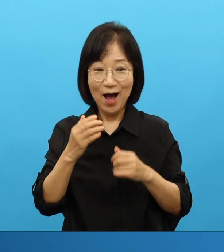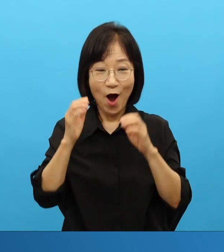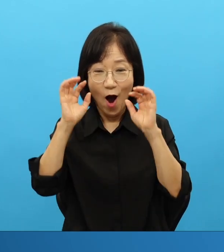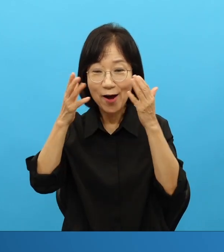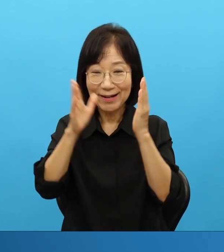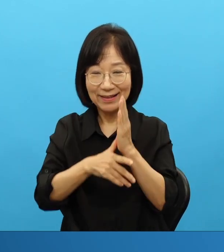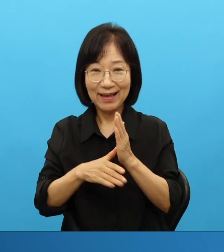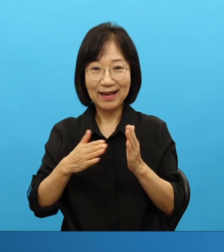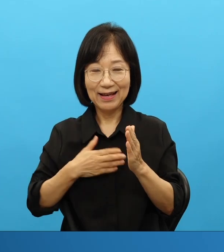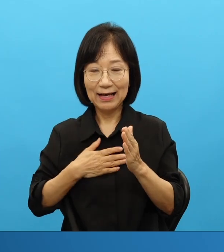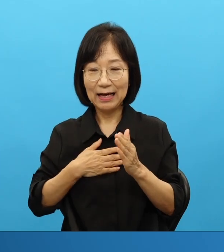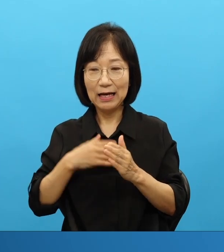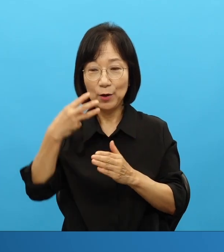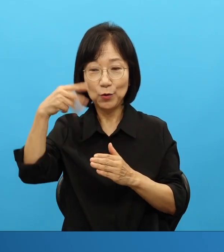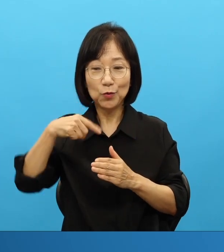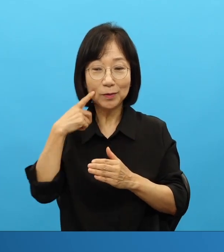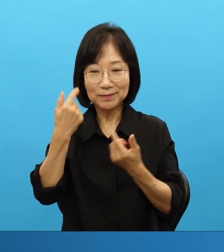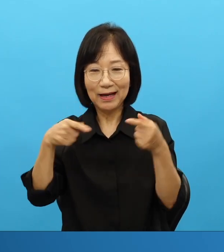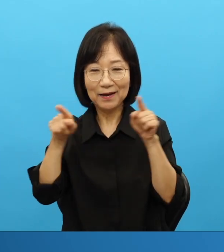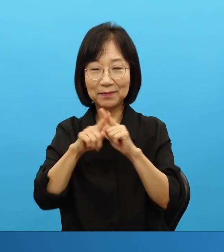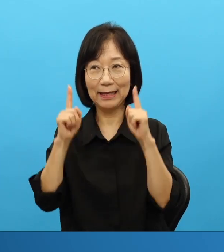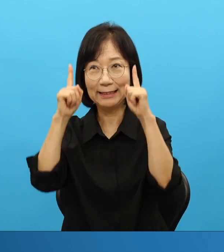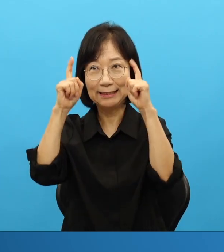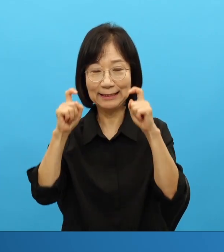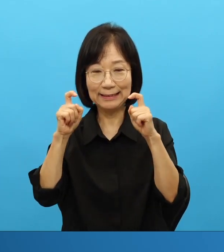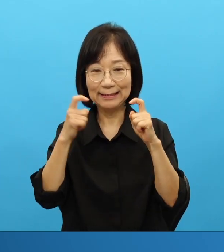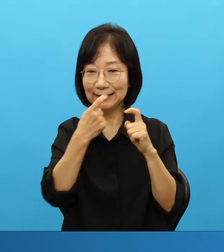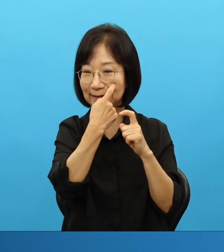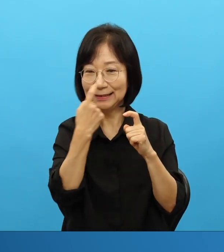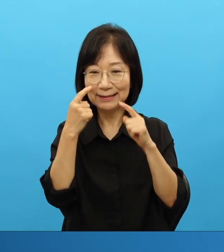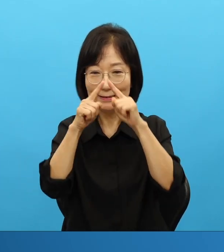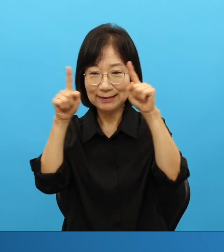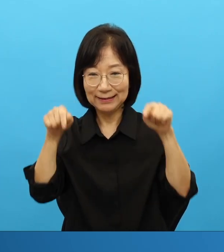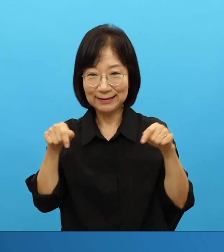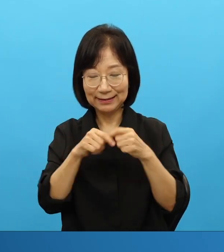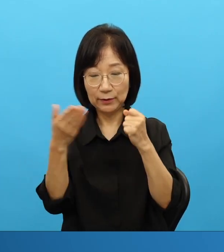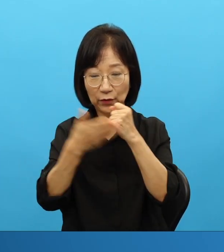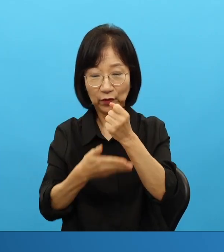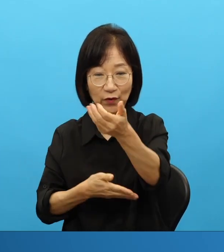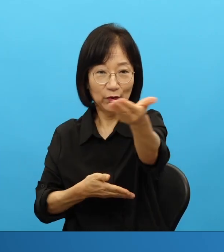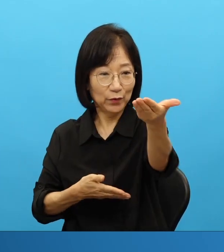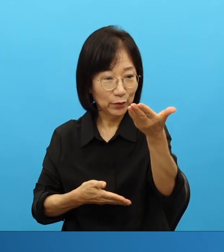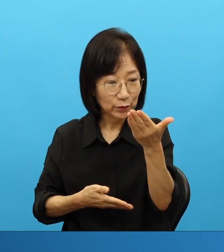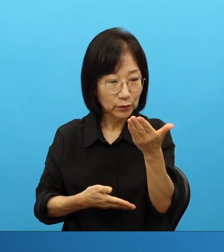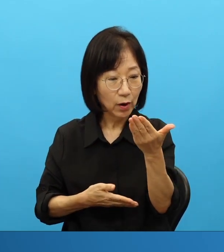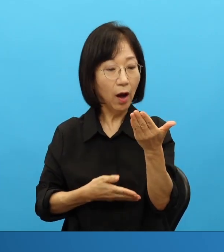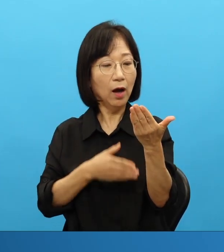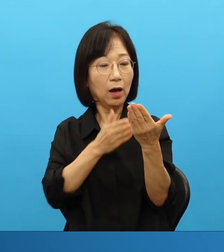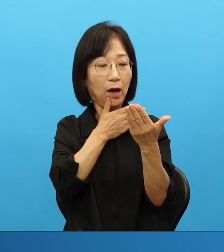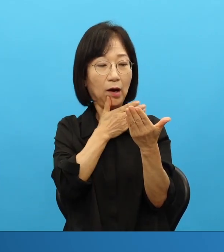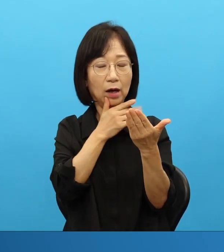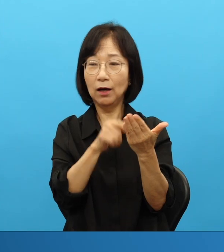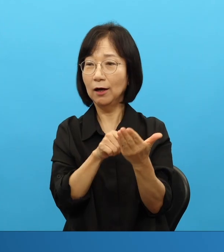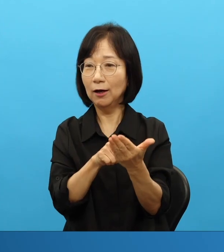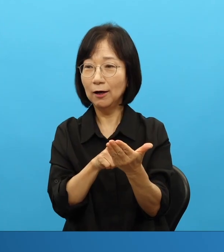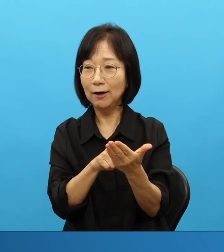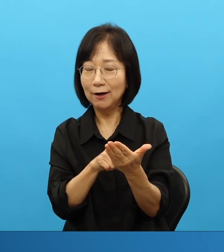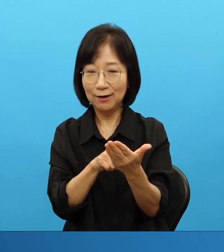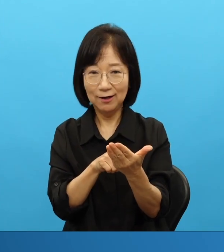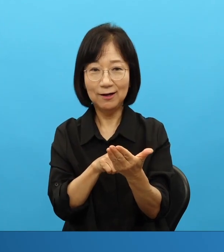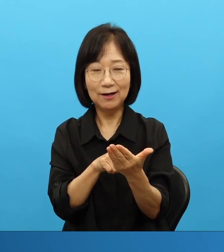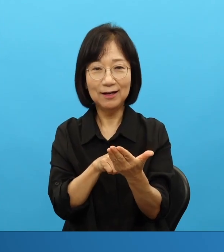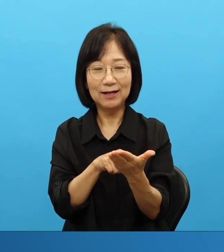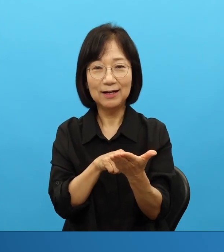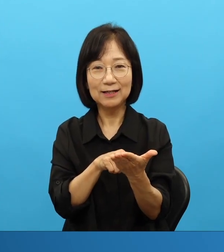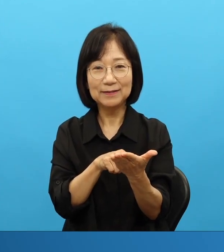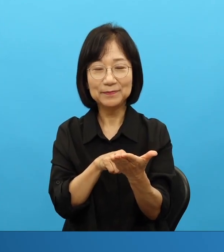I traveled overseas, and this one couple came to greet me, and the wife, she was a lawyer, and she showed me a picture that she had taken with me when she was very